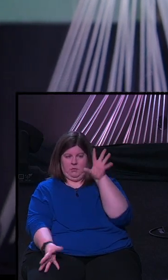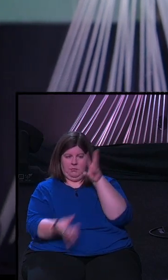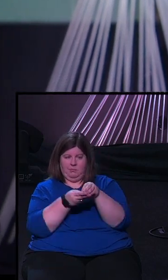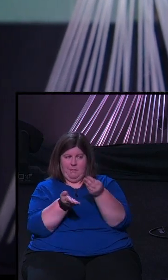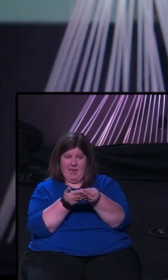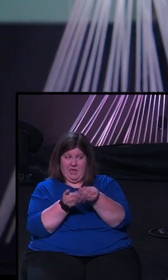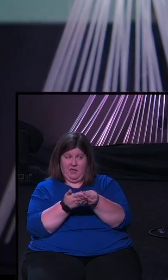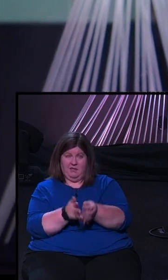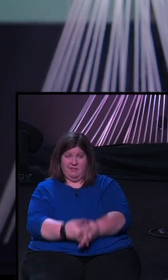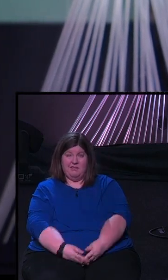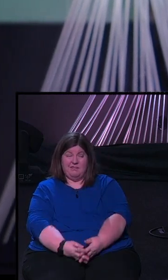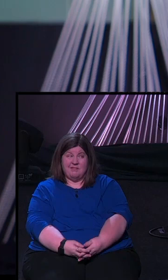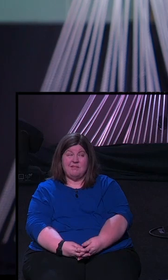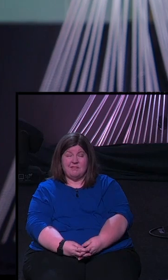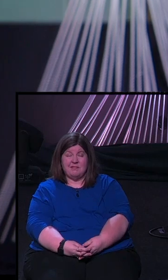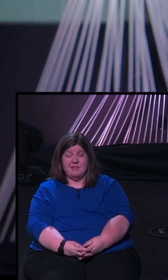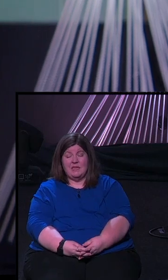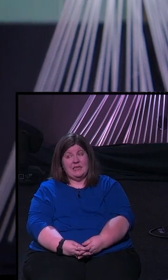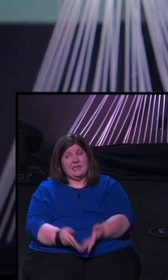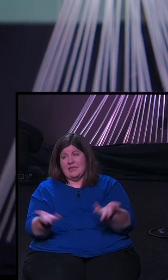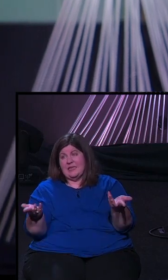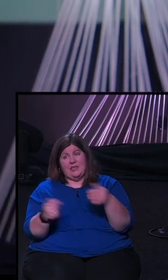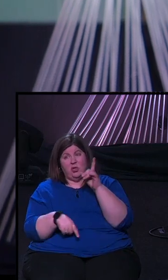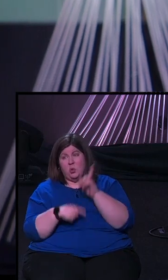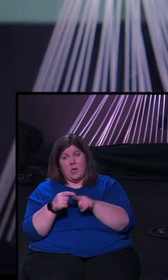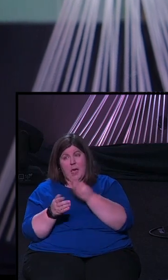money. And he says you can't serve both.